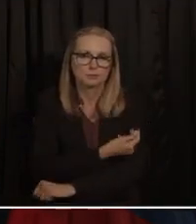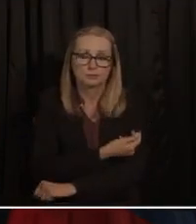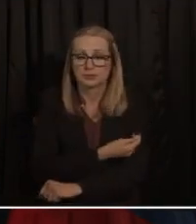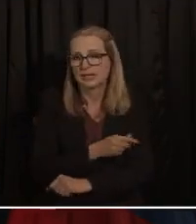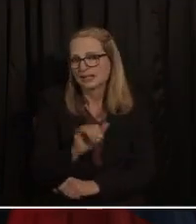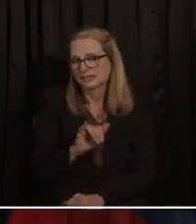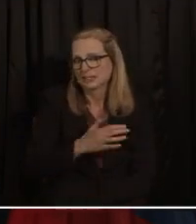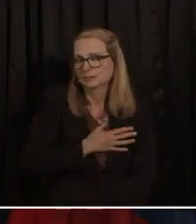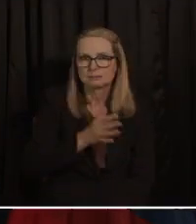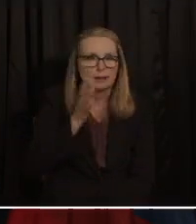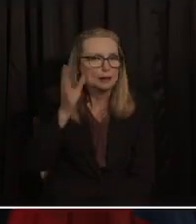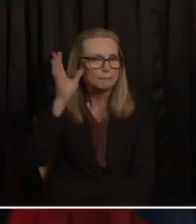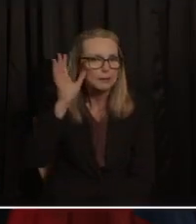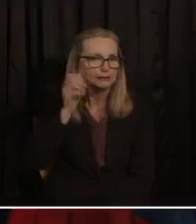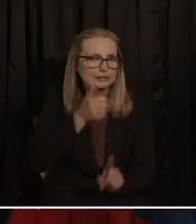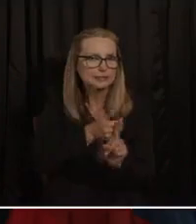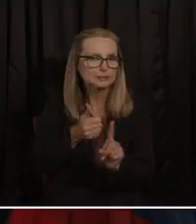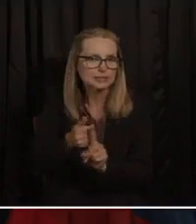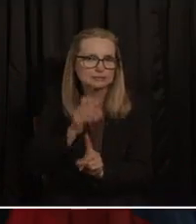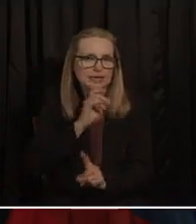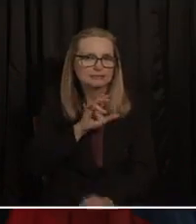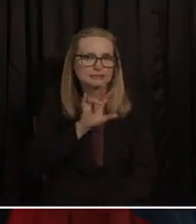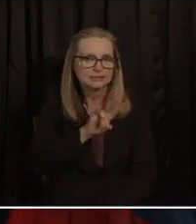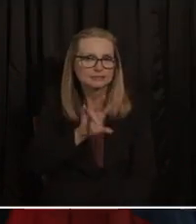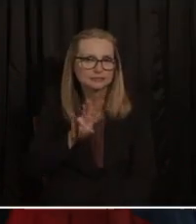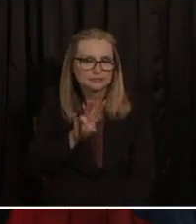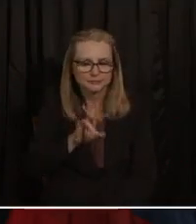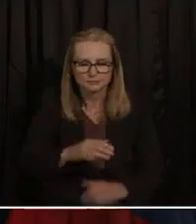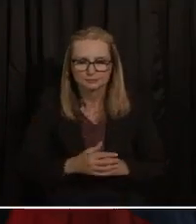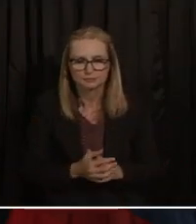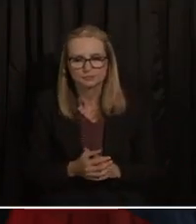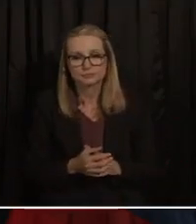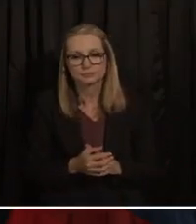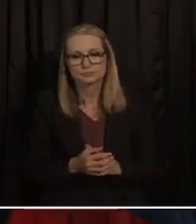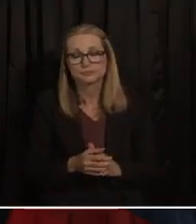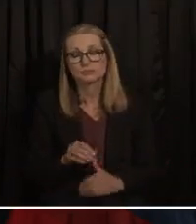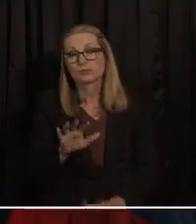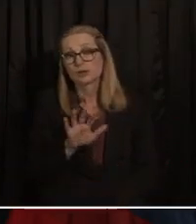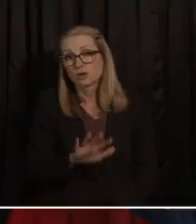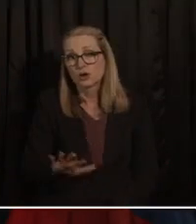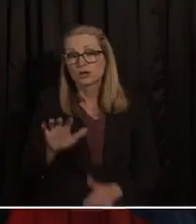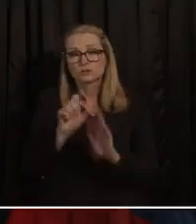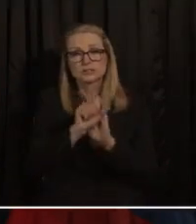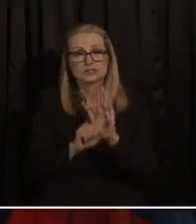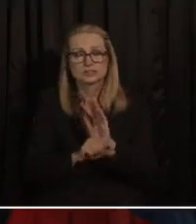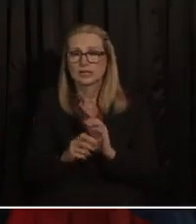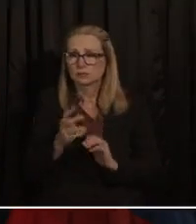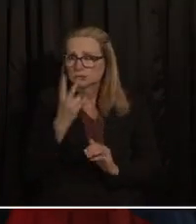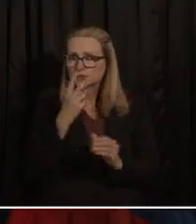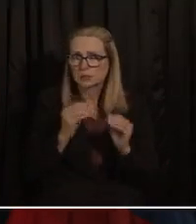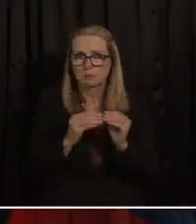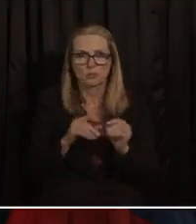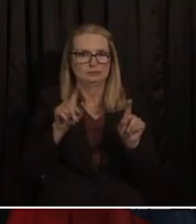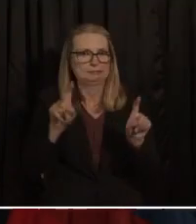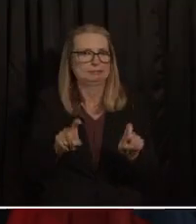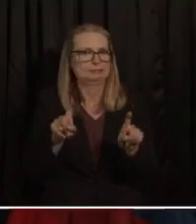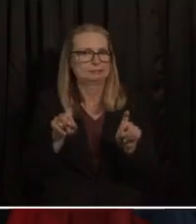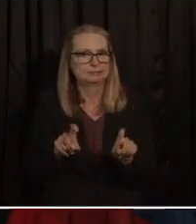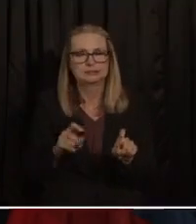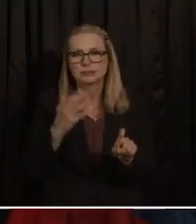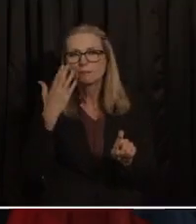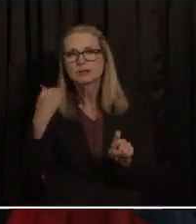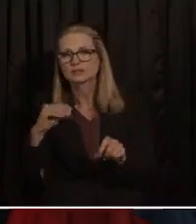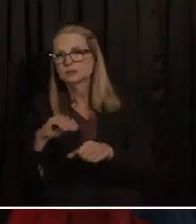77-year-old parents have. Across the country, we are also seeing an increased demand in COVID-19 testing with the higher prevalence of the